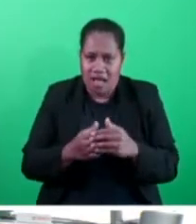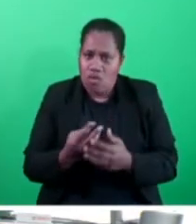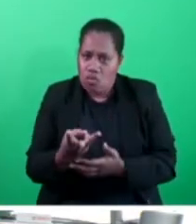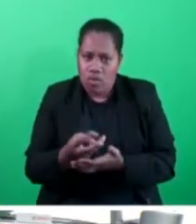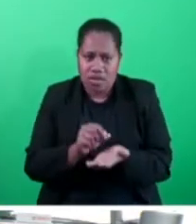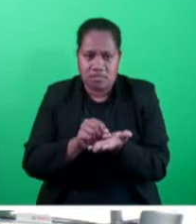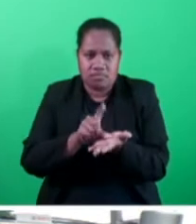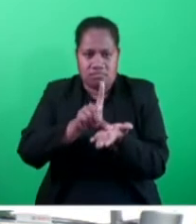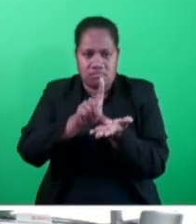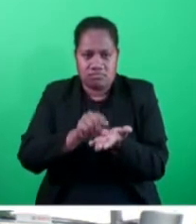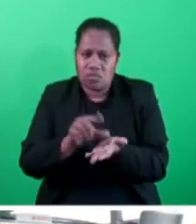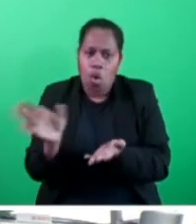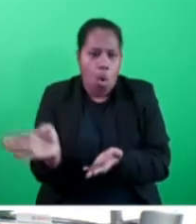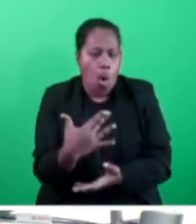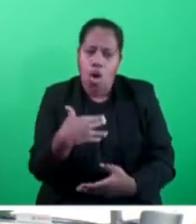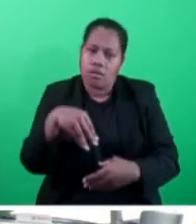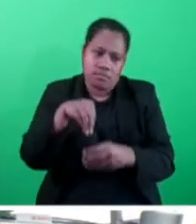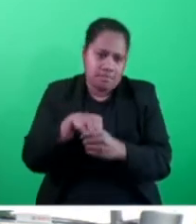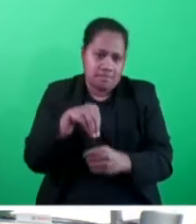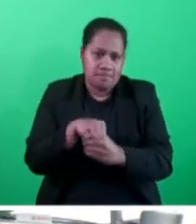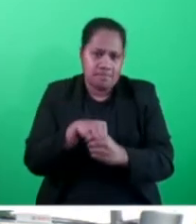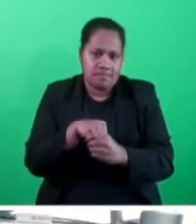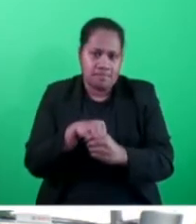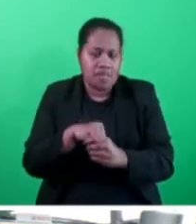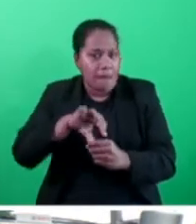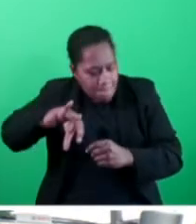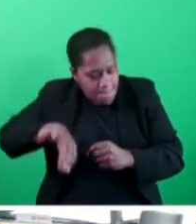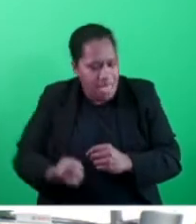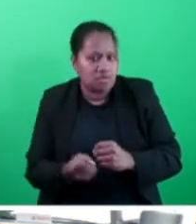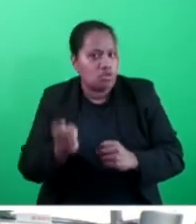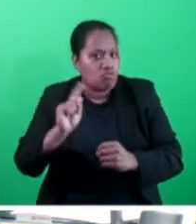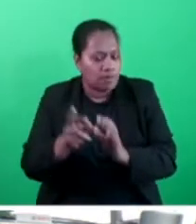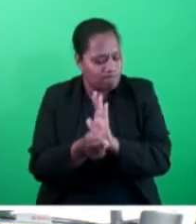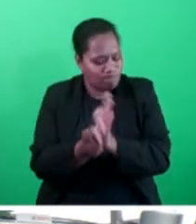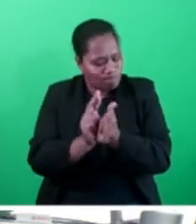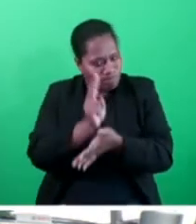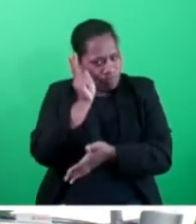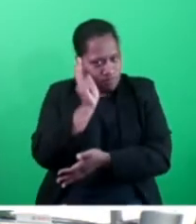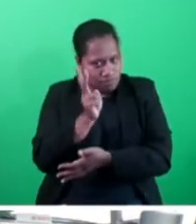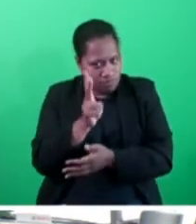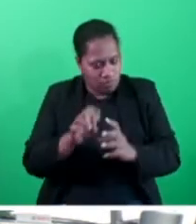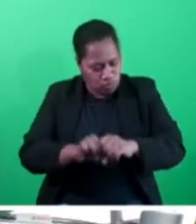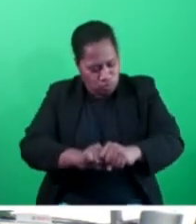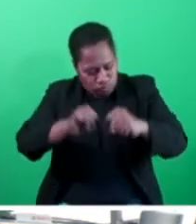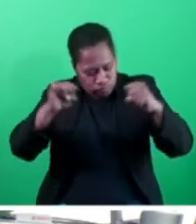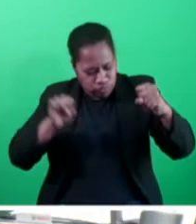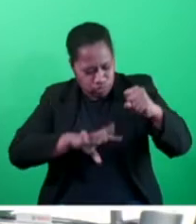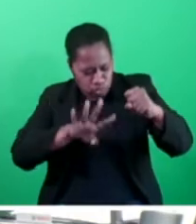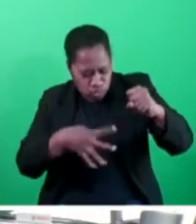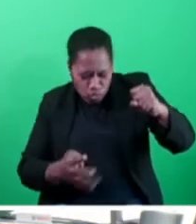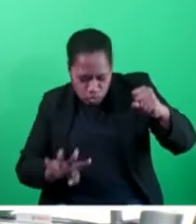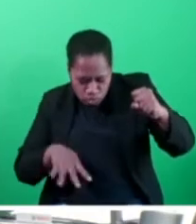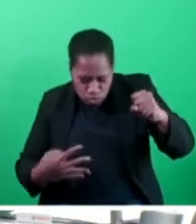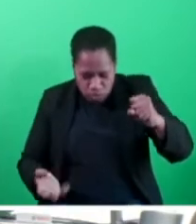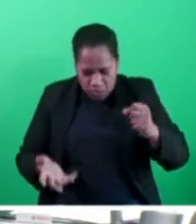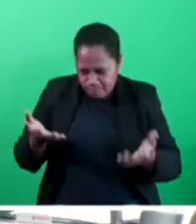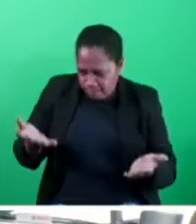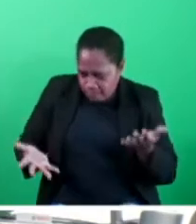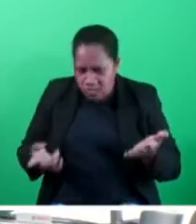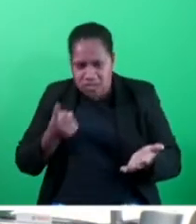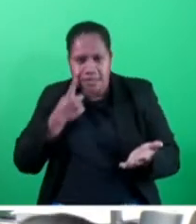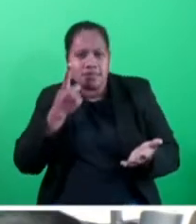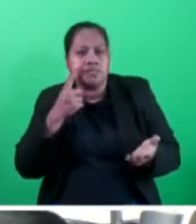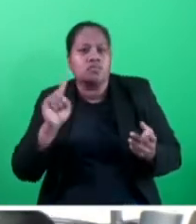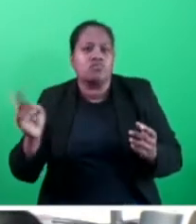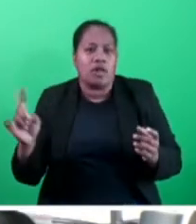sector must be looked into, so that it reflects the current economic conditions and what a just